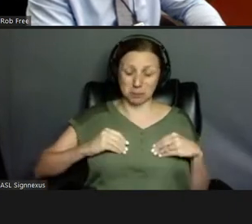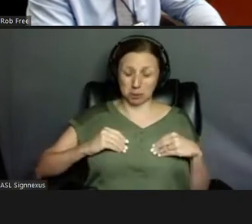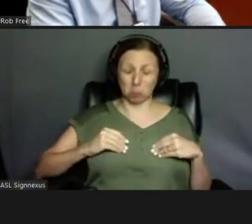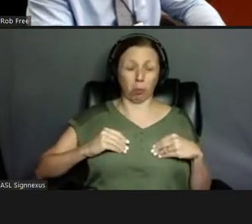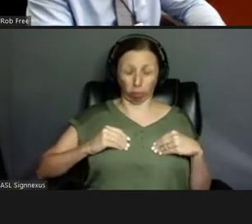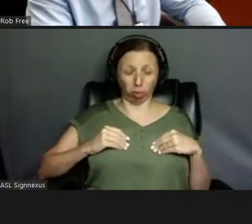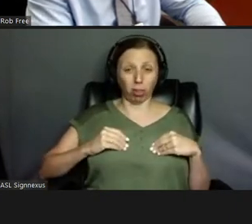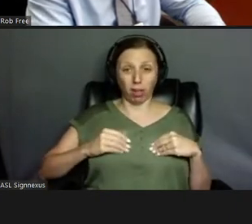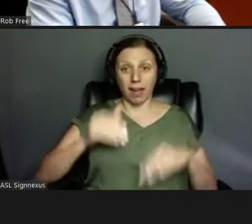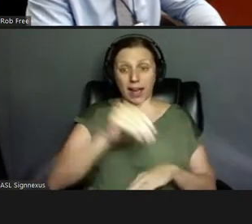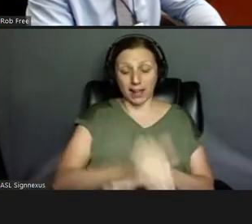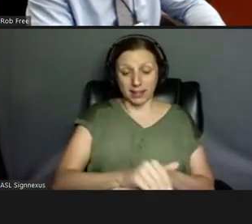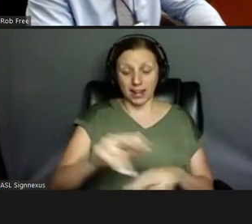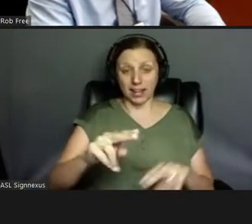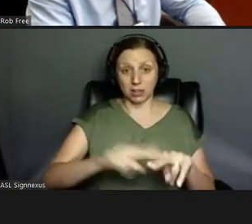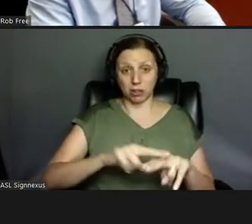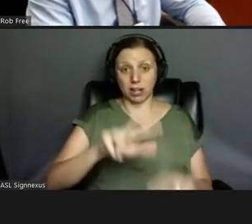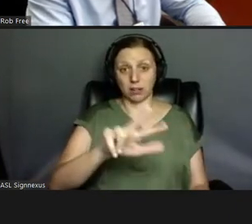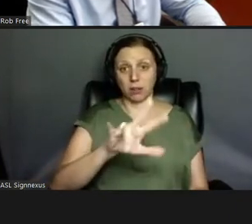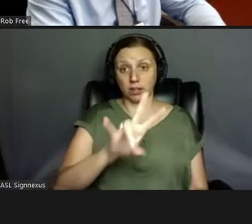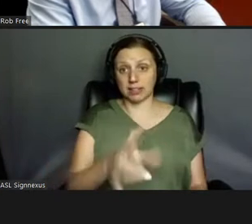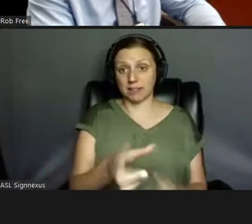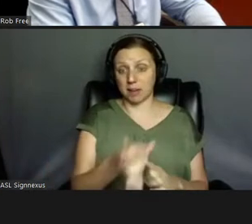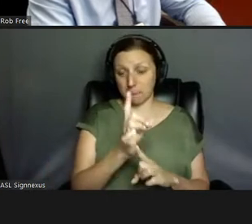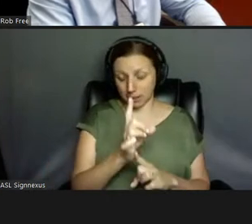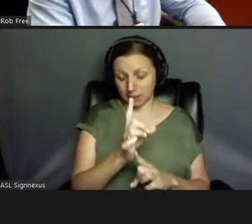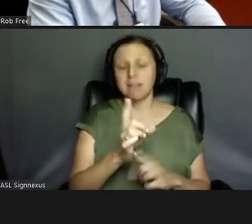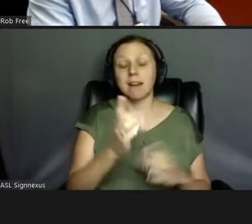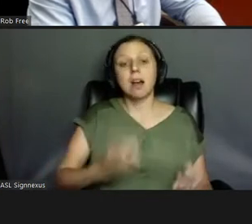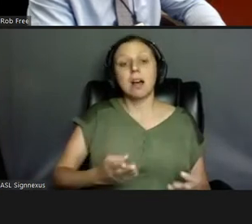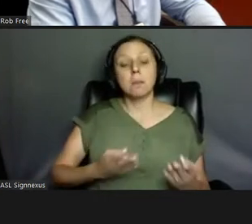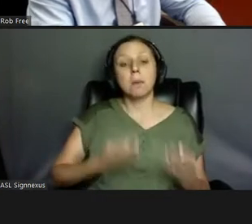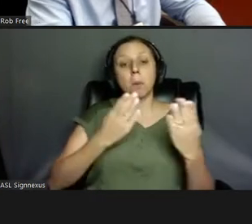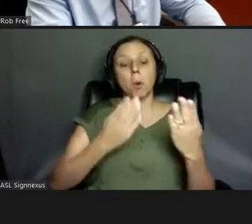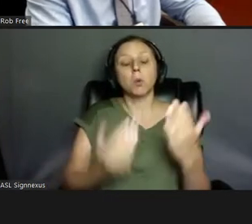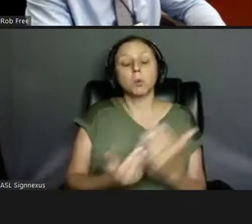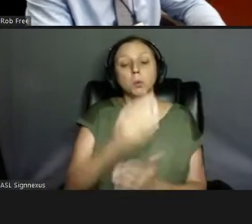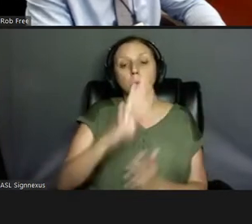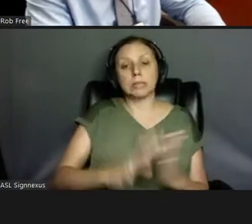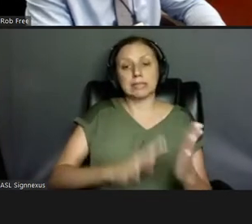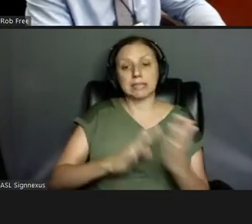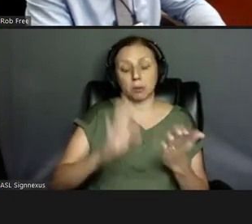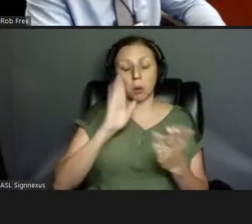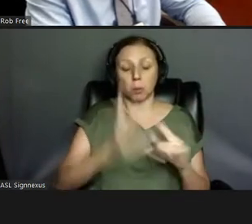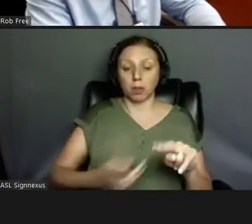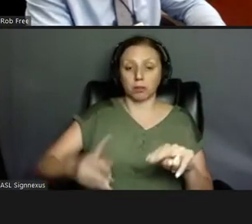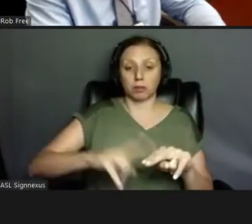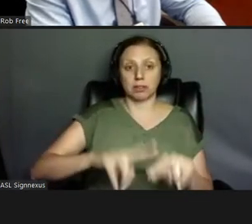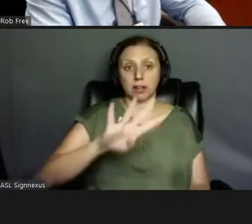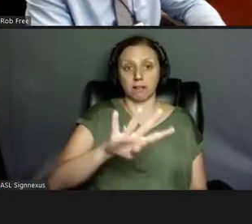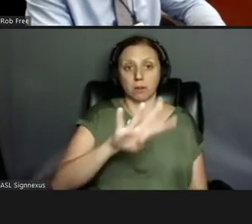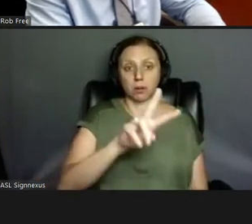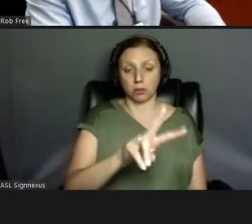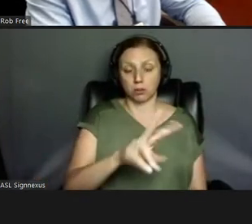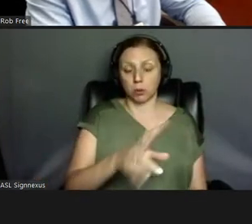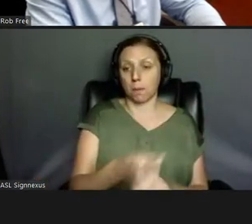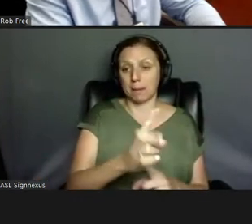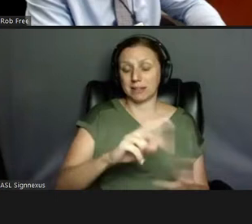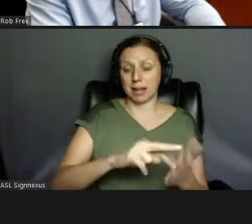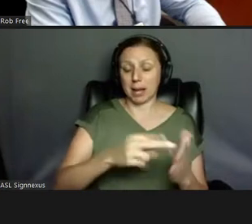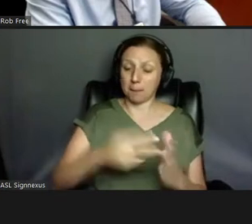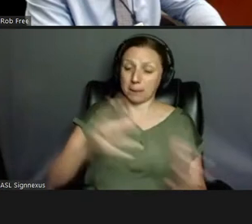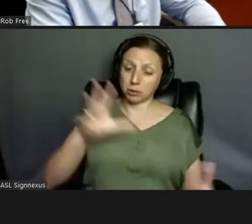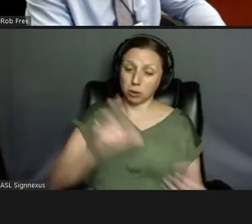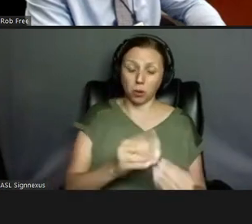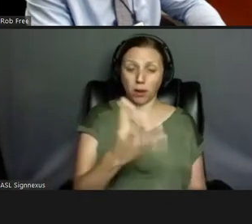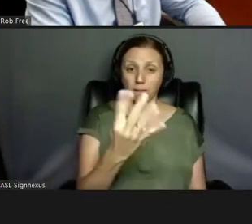night, I take a train which is 37 minutes. Under the proposed schedule, my commute would go up to 42 minutes, which is another 5 minute increase. So that's